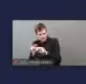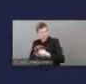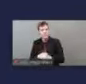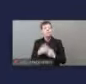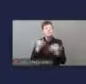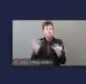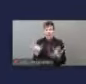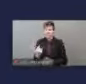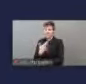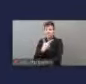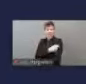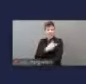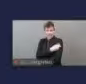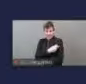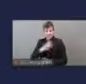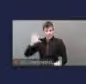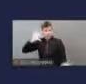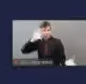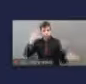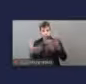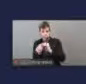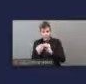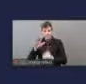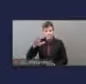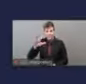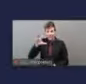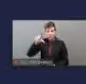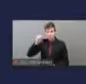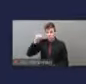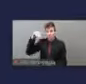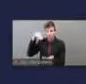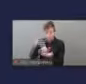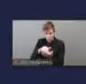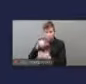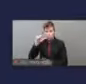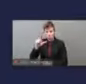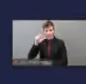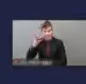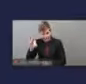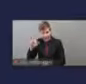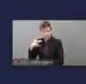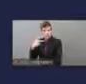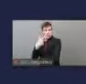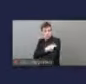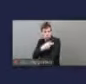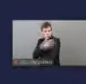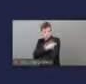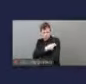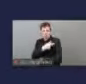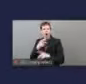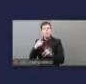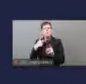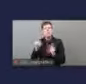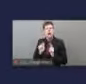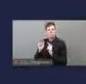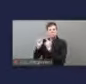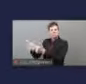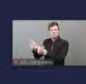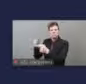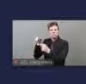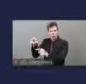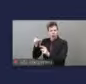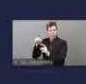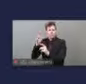520,029 doses. I'm sure that Dr. Collins will do this again. It's an invitation, Dr. Collins. At least one